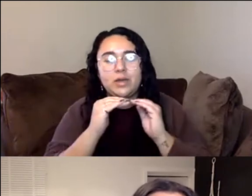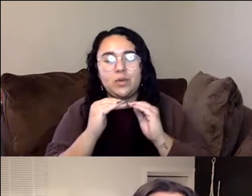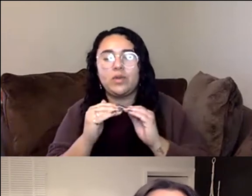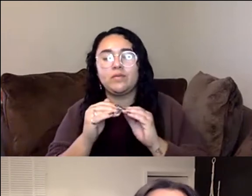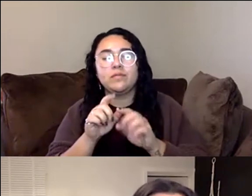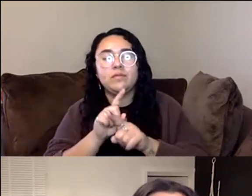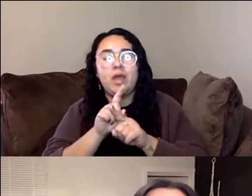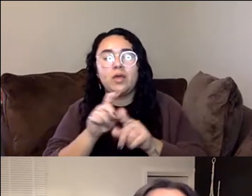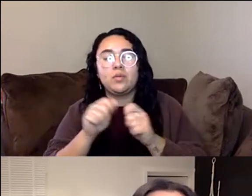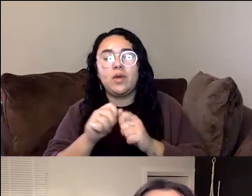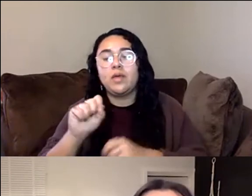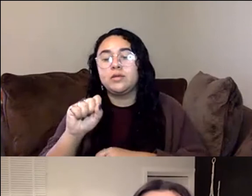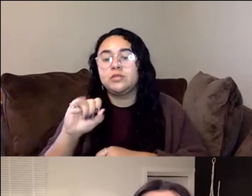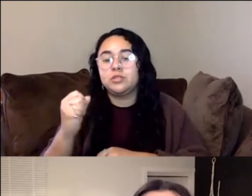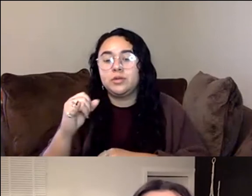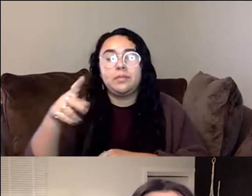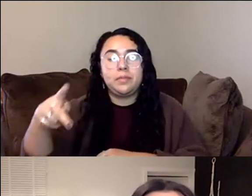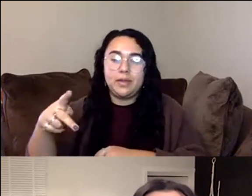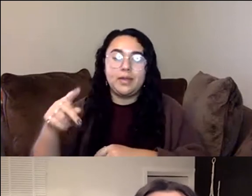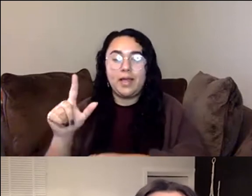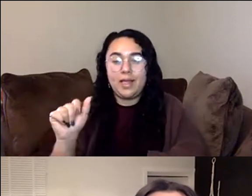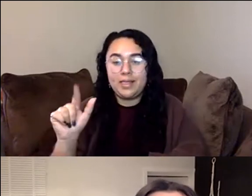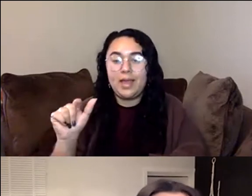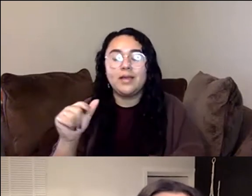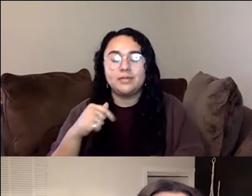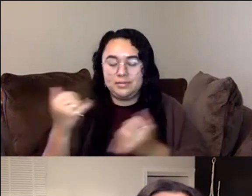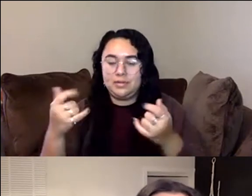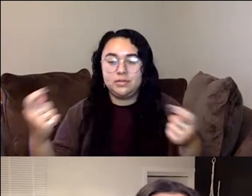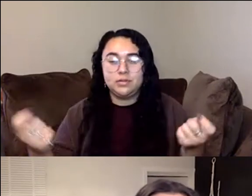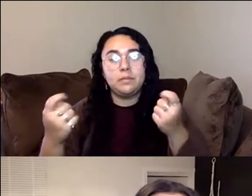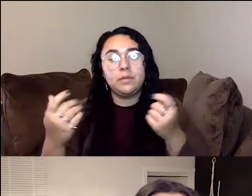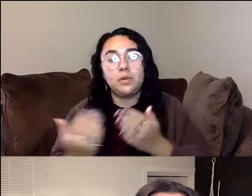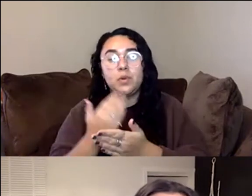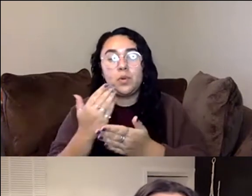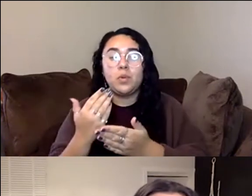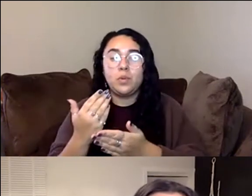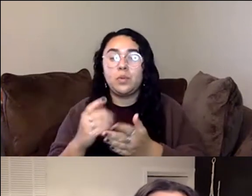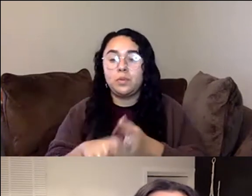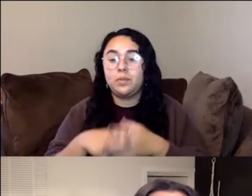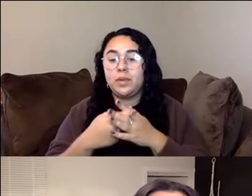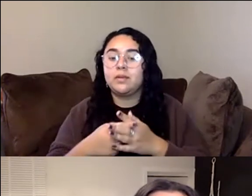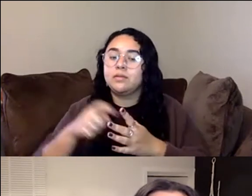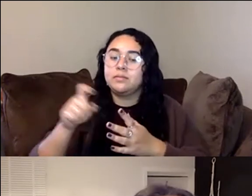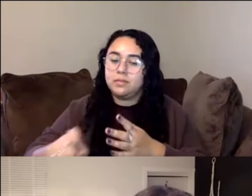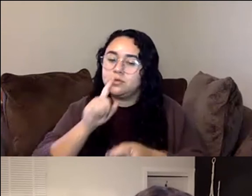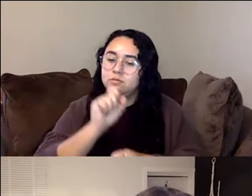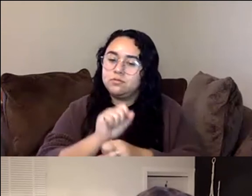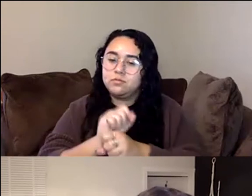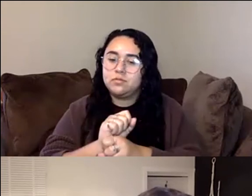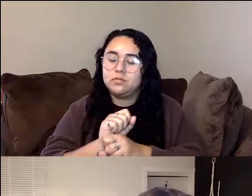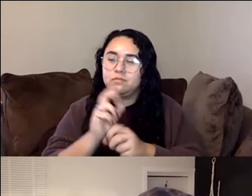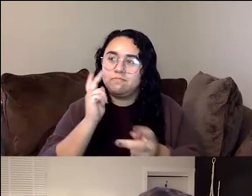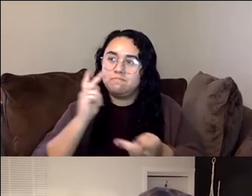Justice Partners LA. Today, as we celebrate a new beginning, we must actively reconcile with the